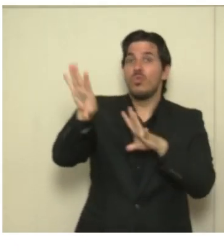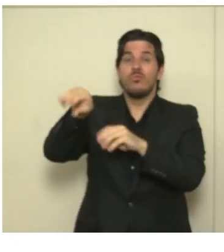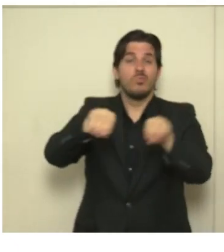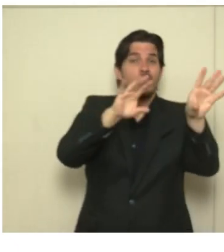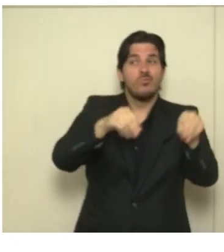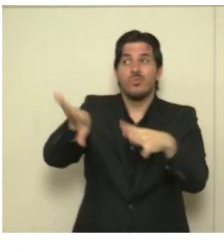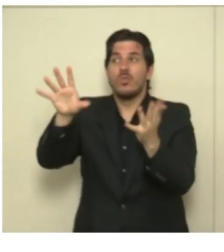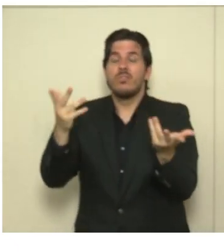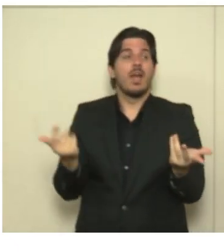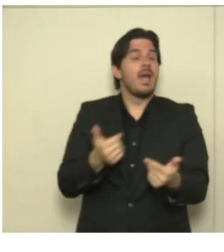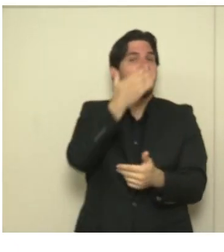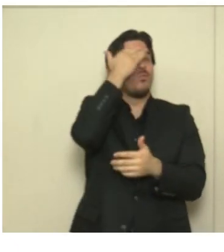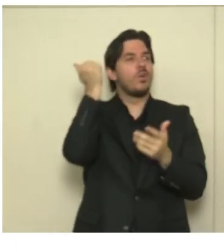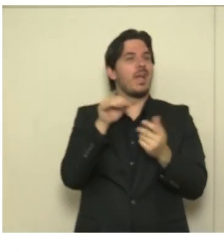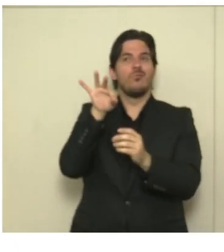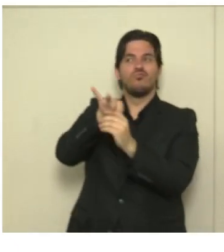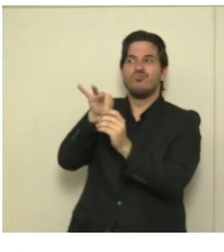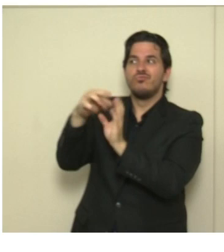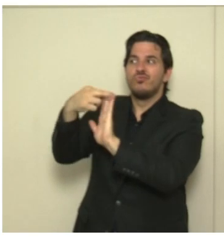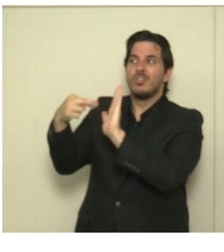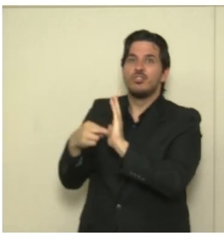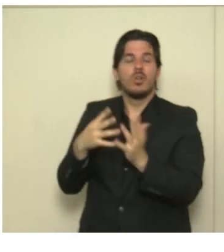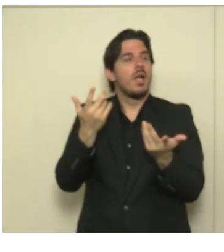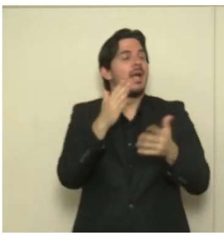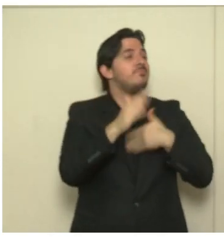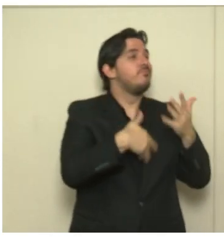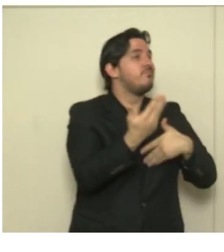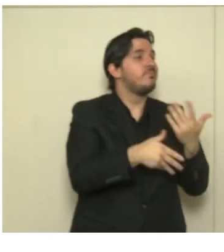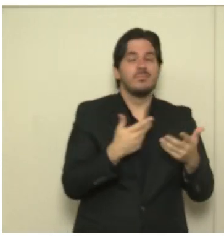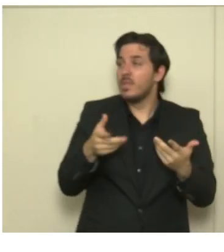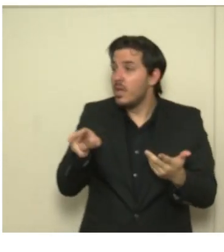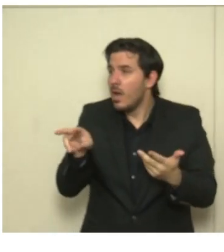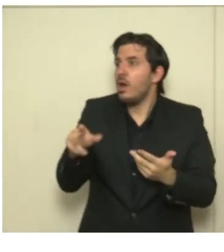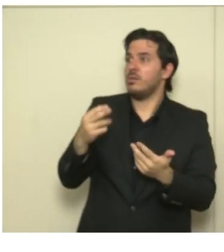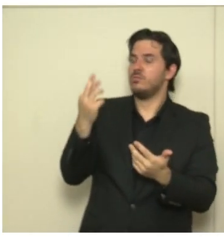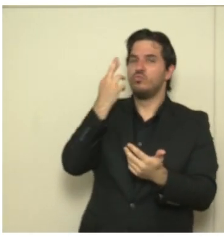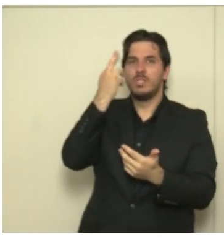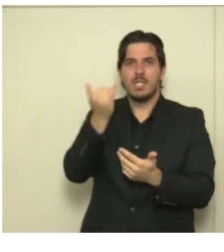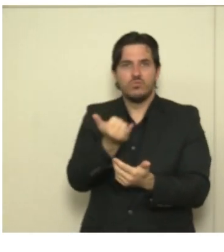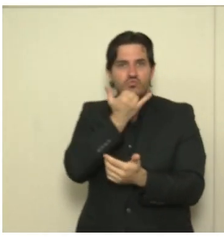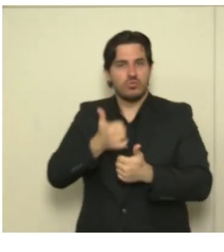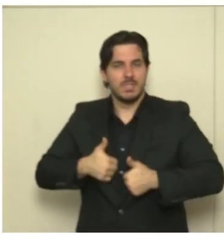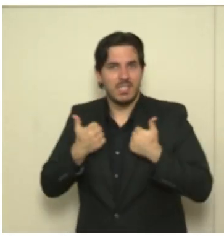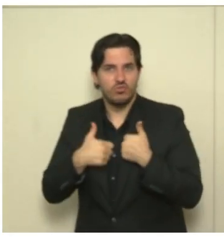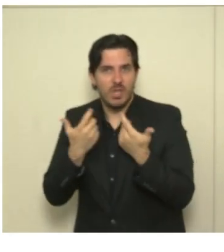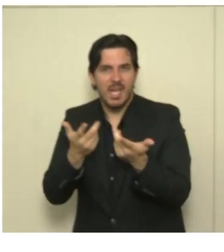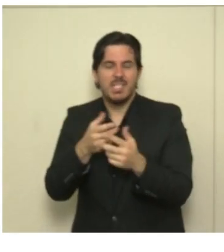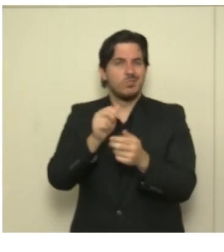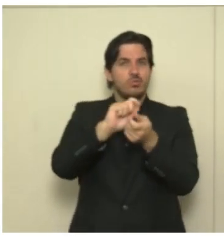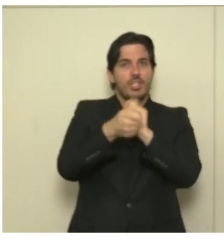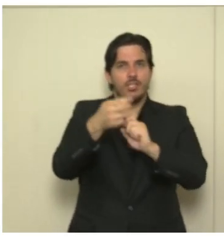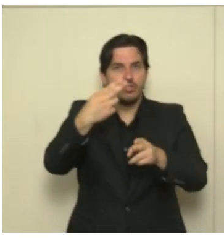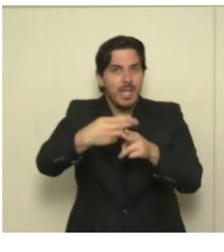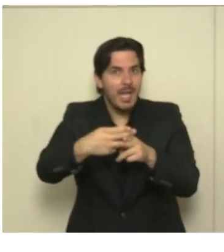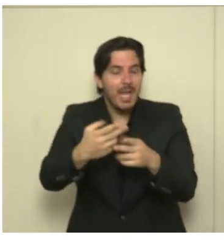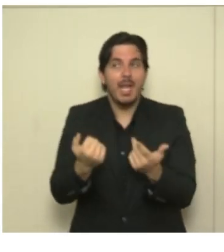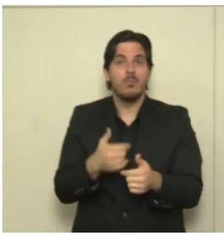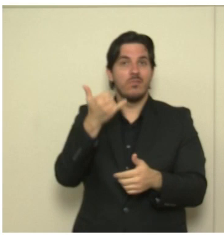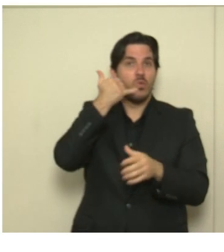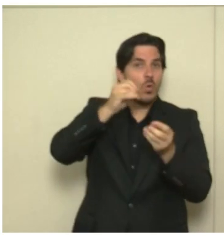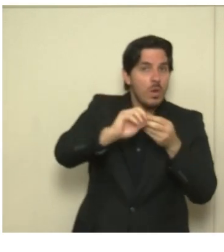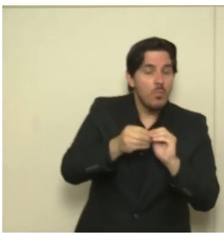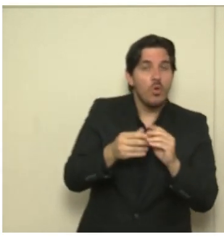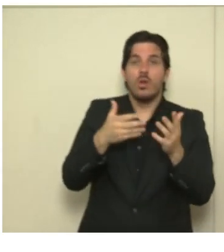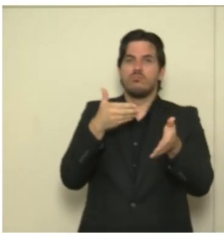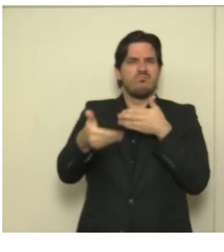our address, maybe forget to change our name. Whatever it is that you need to do, make sure that it is correct